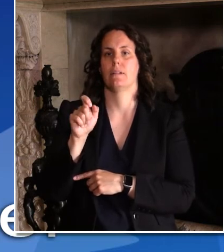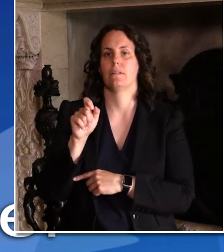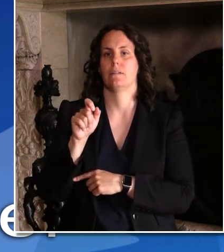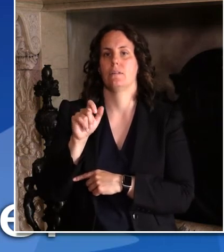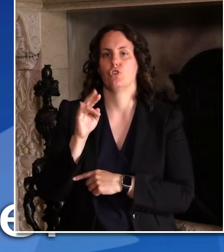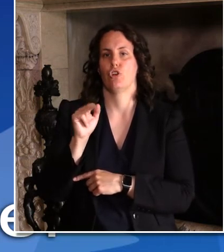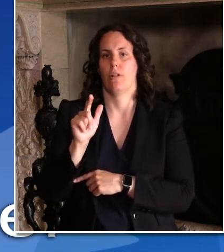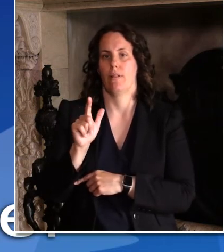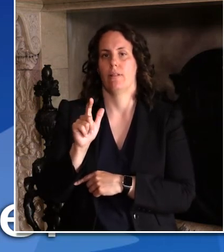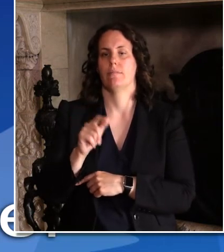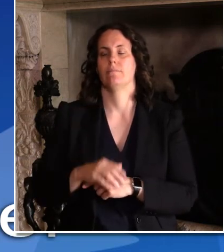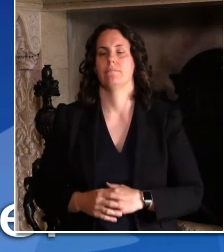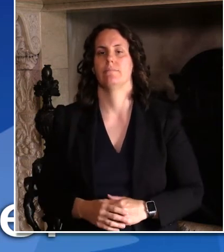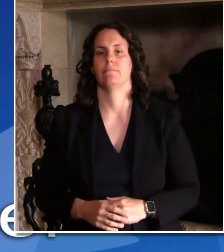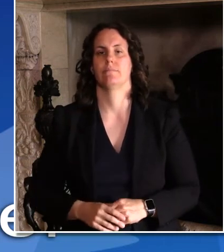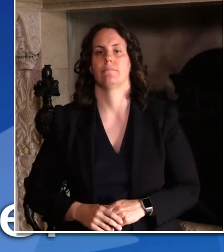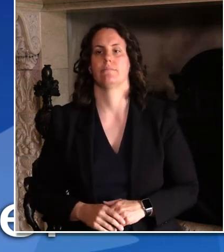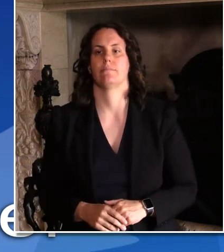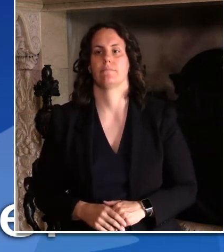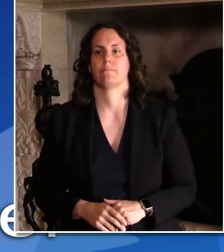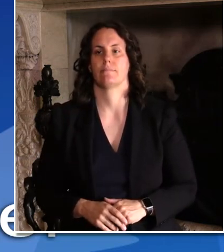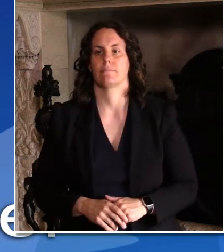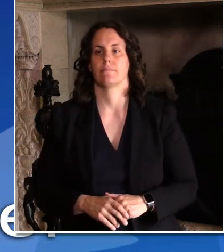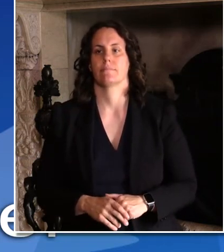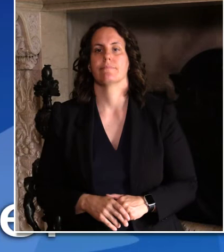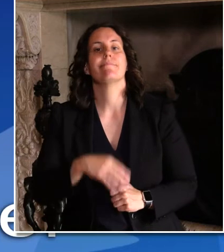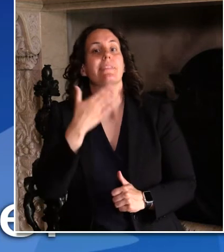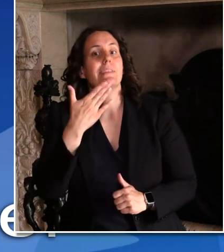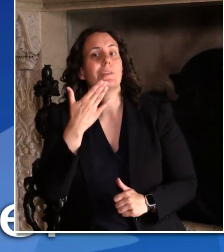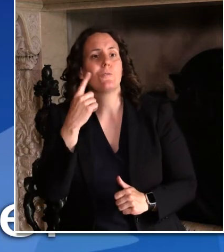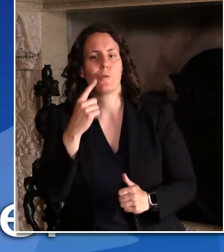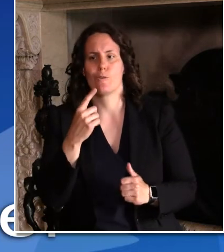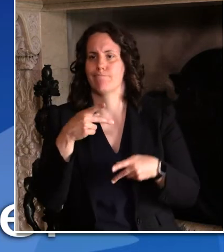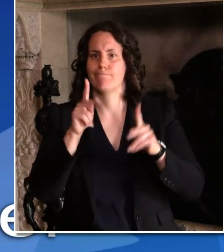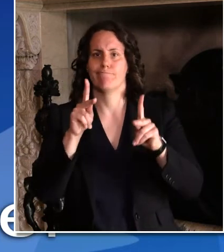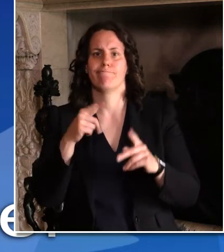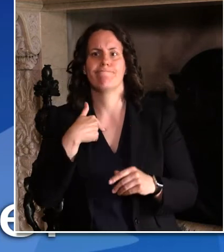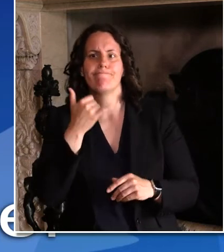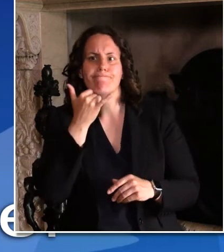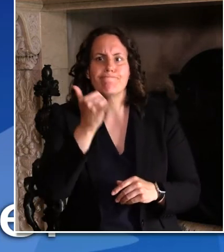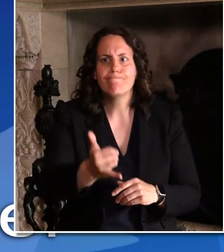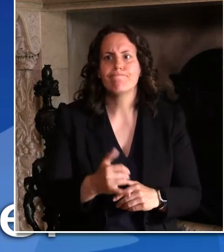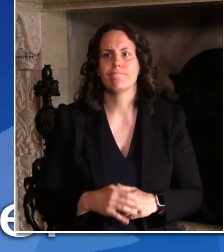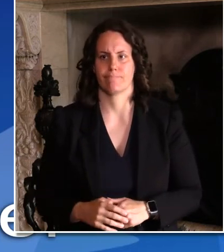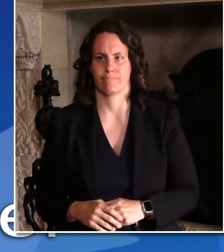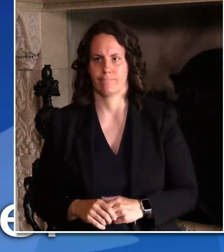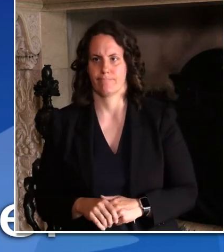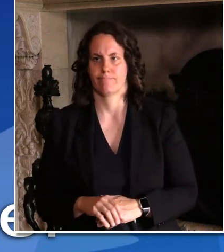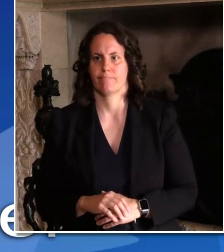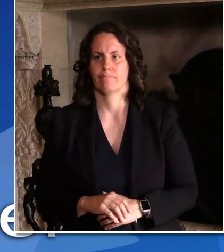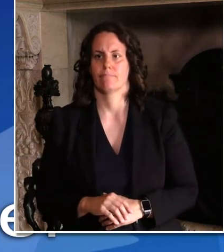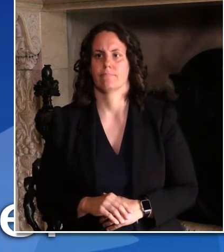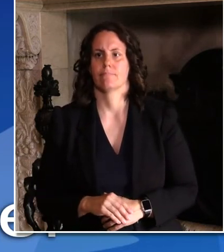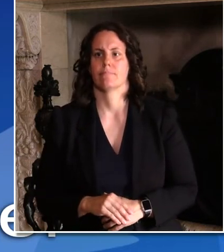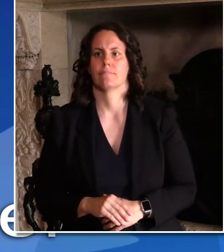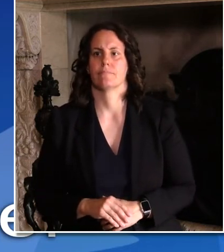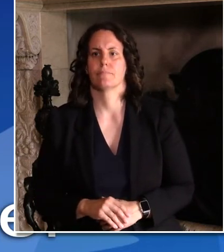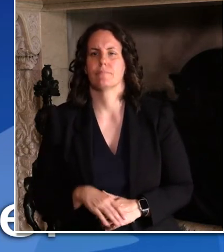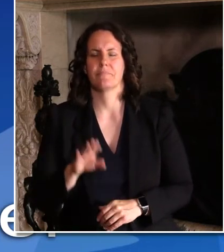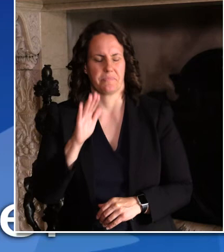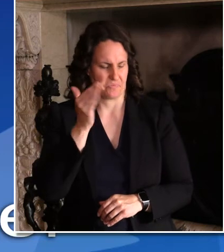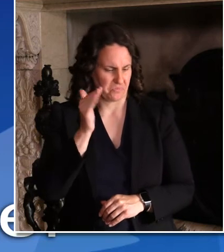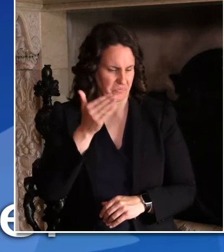Thanks for taking my call. I've noticed in the last few weeks or so, probably starting before Easter, that the county